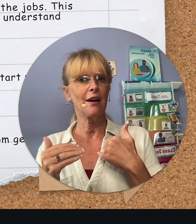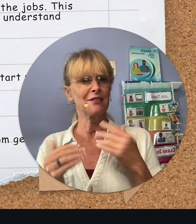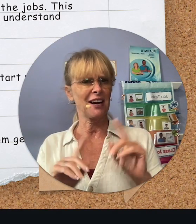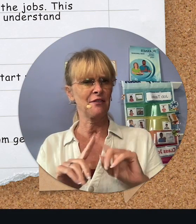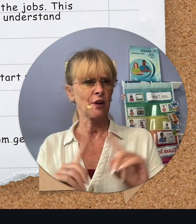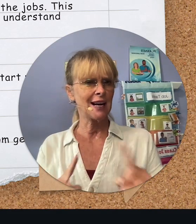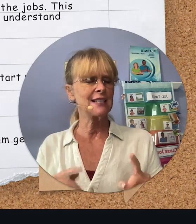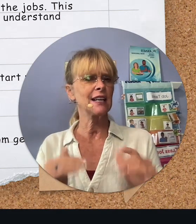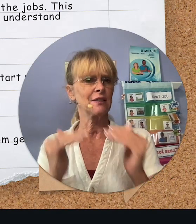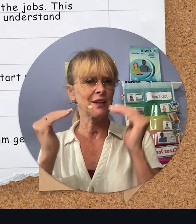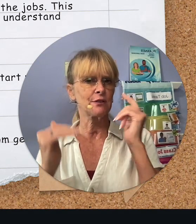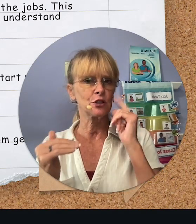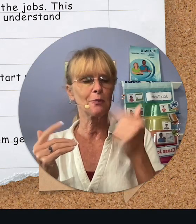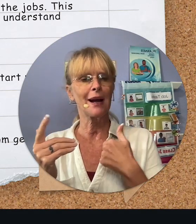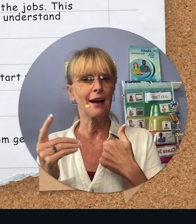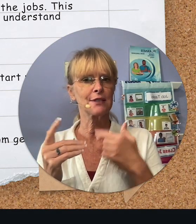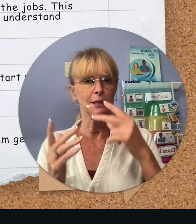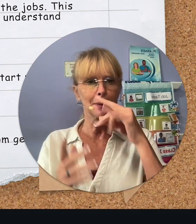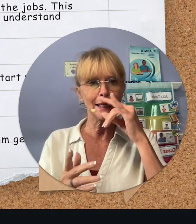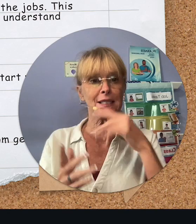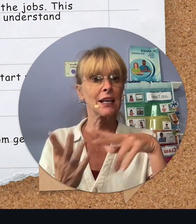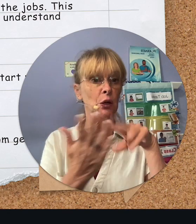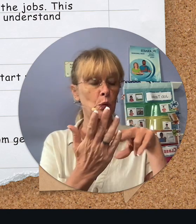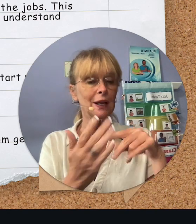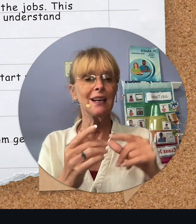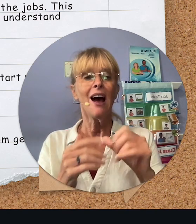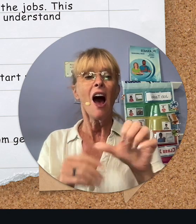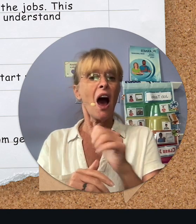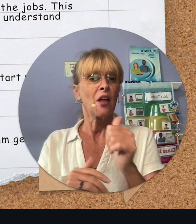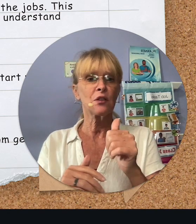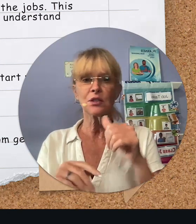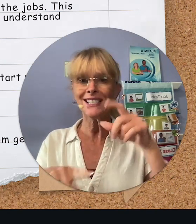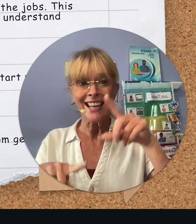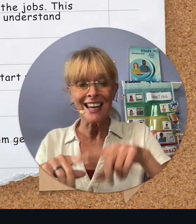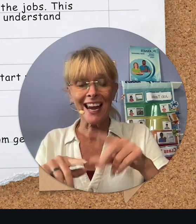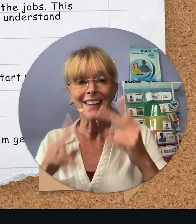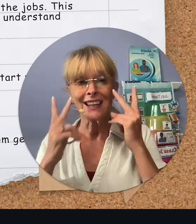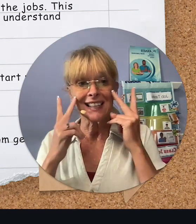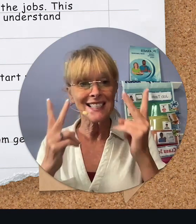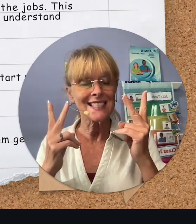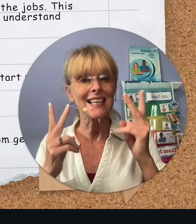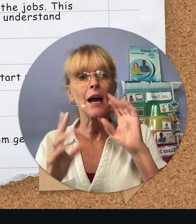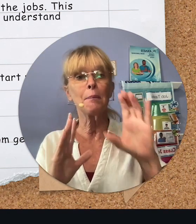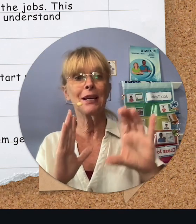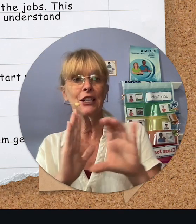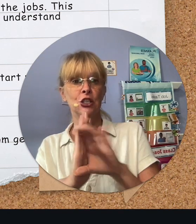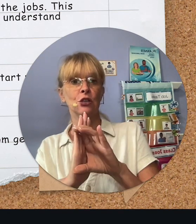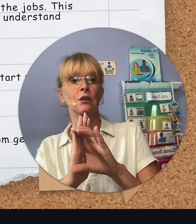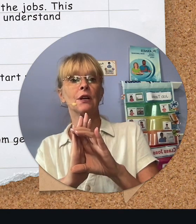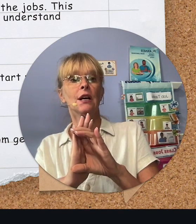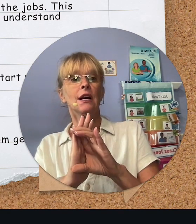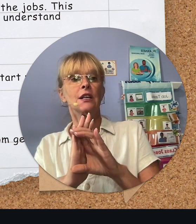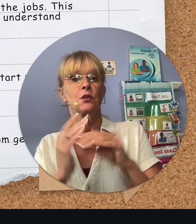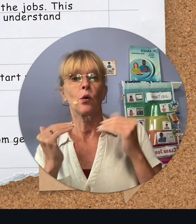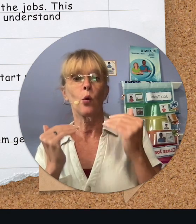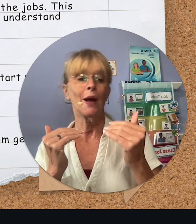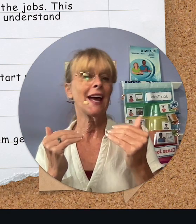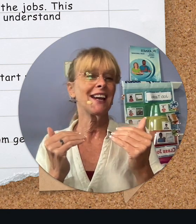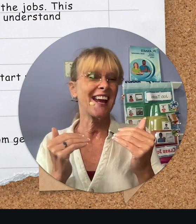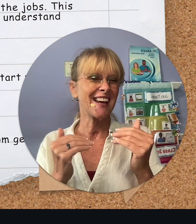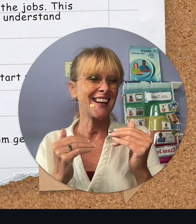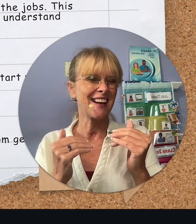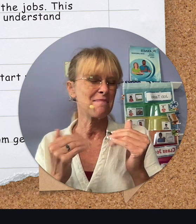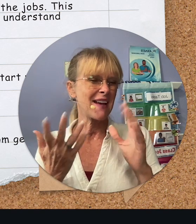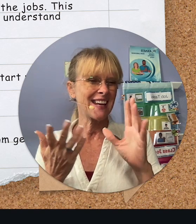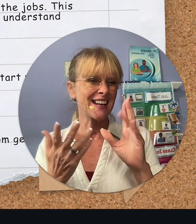you have a variety of levels. You might have some kids that can read, others they can't. They need to see a picture. So go